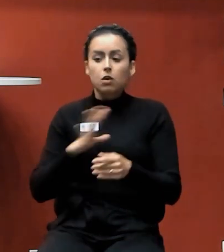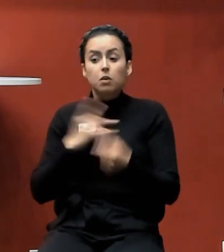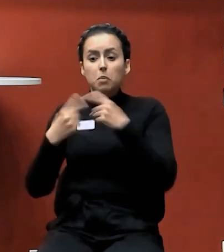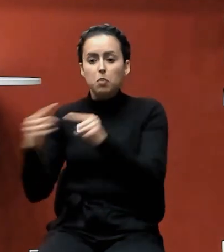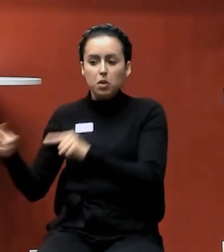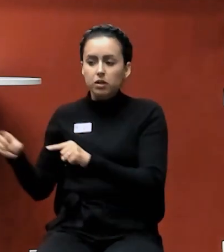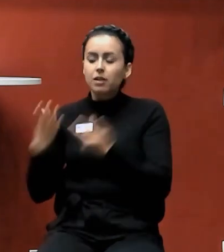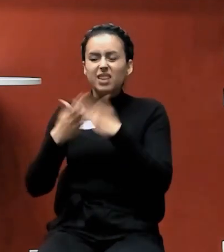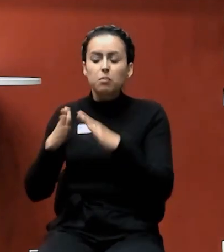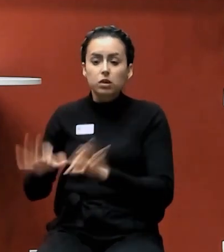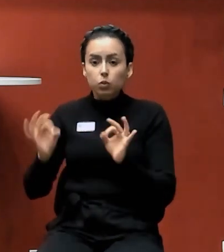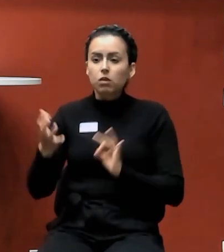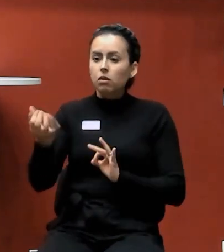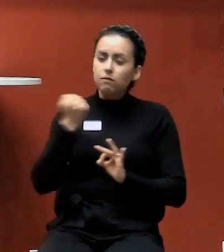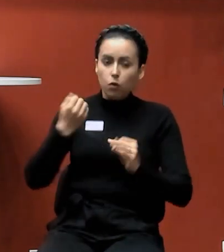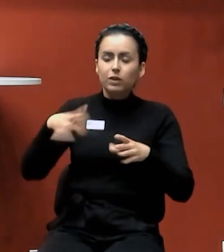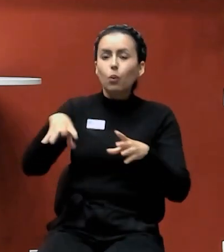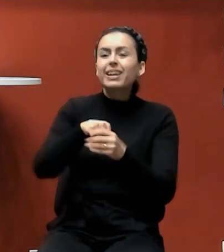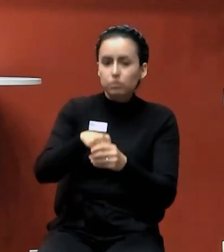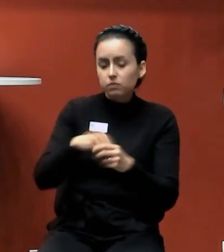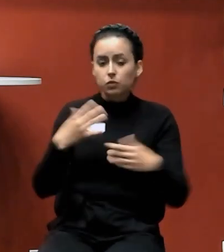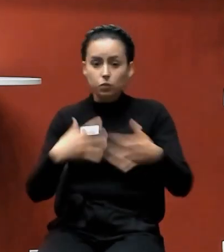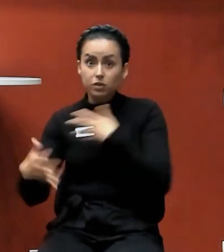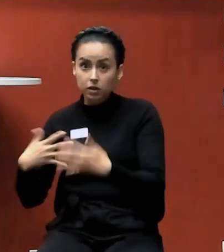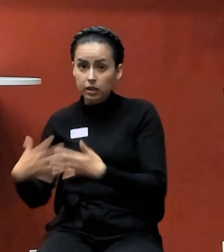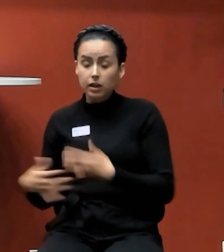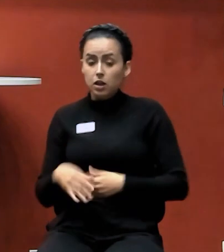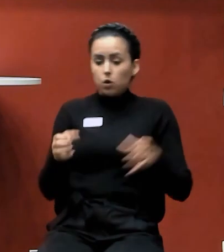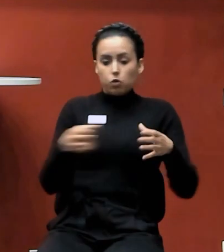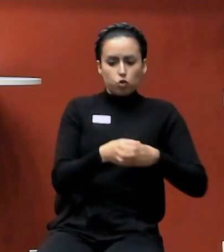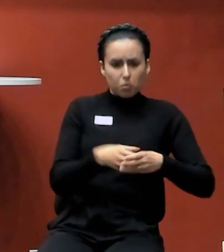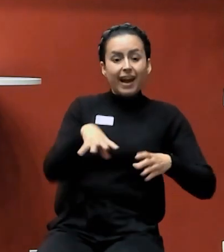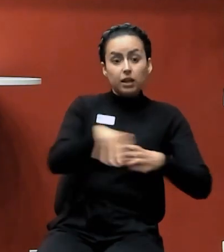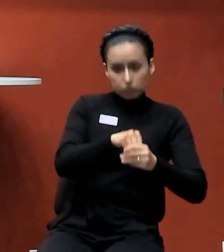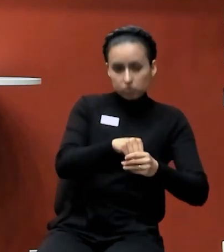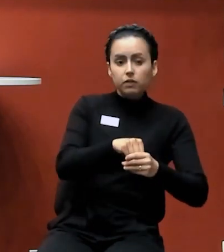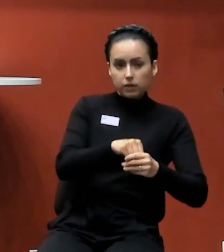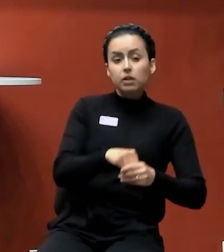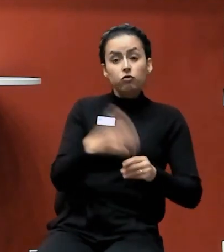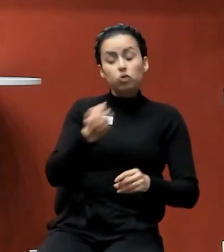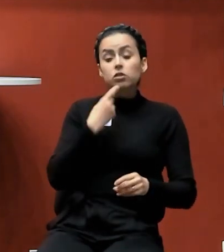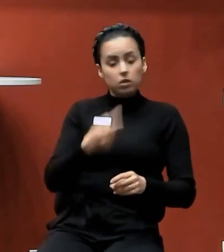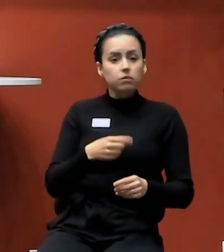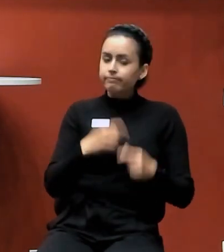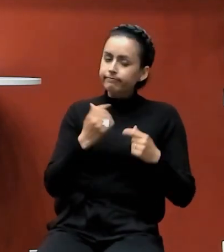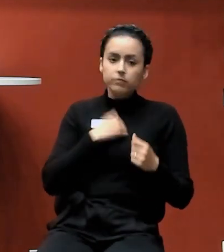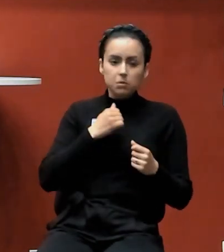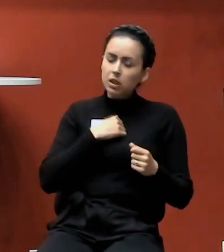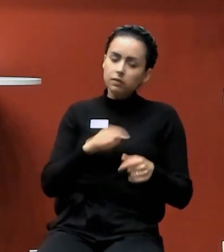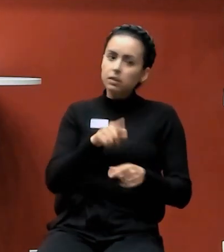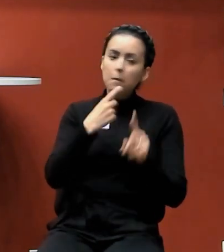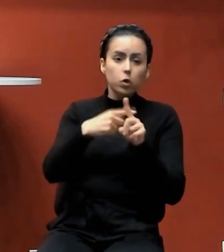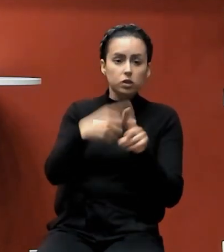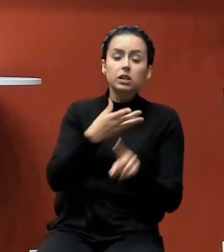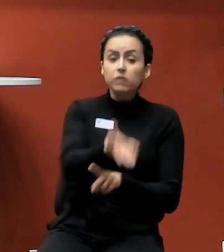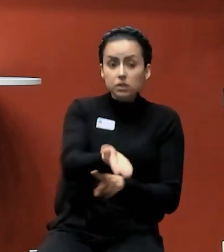of inclusive work. And so you can have a group that's inclusive and you go, that's great, that's really positive. But then when